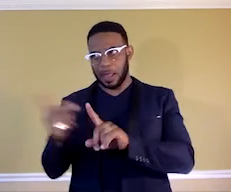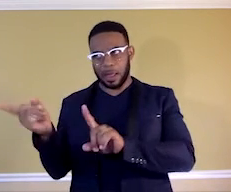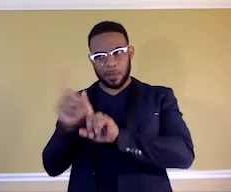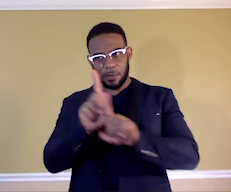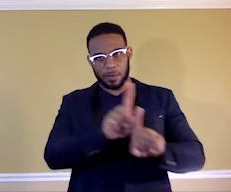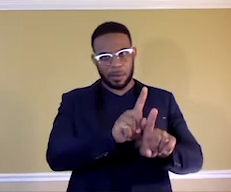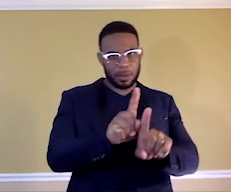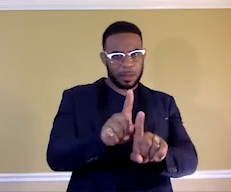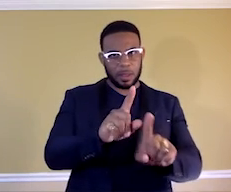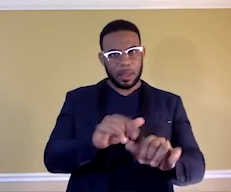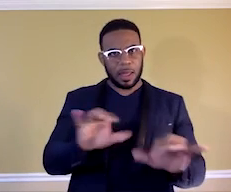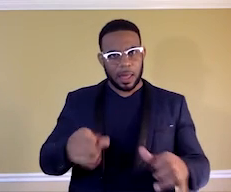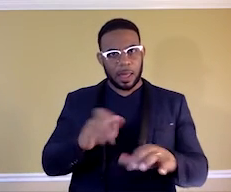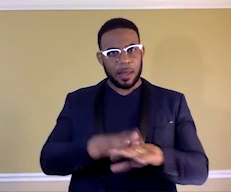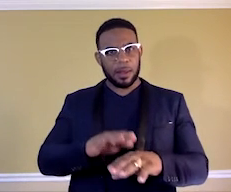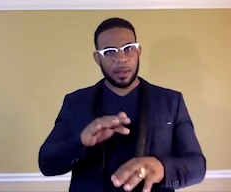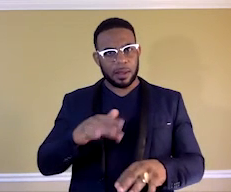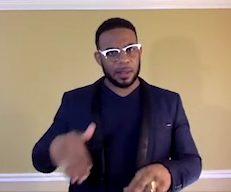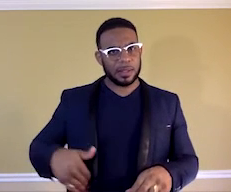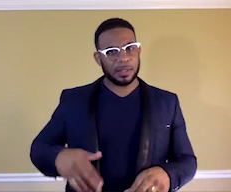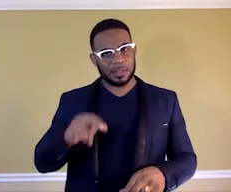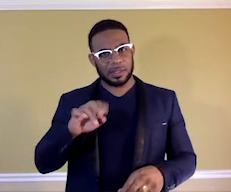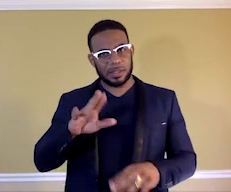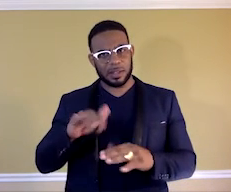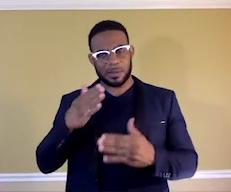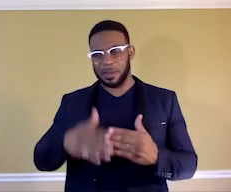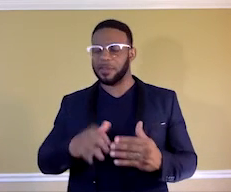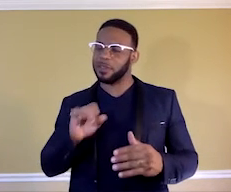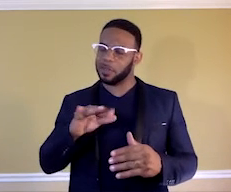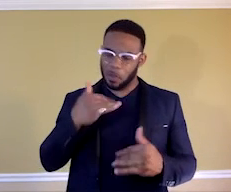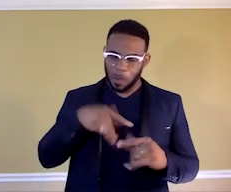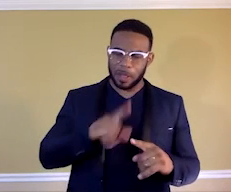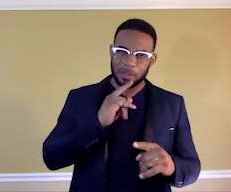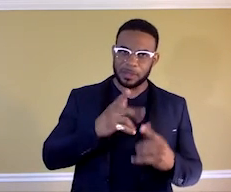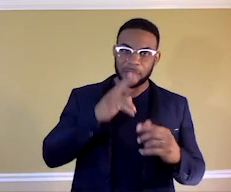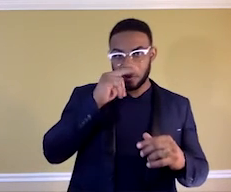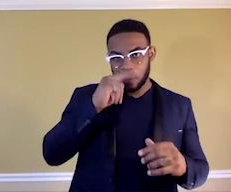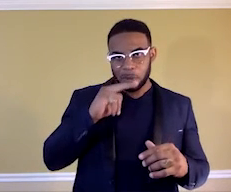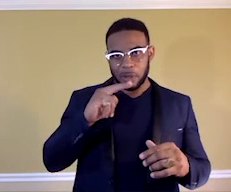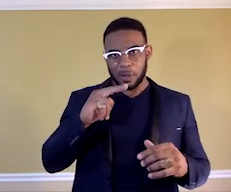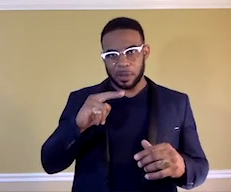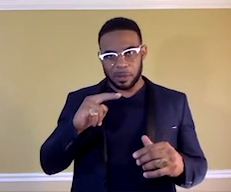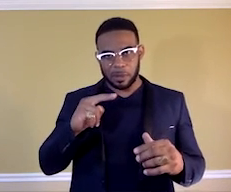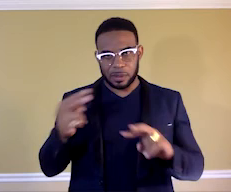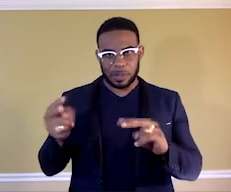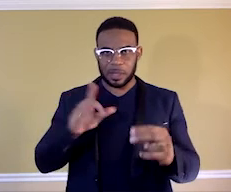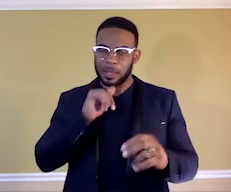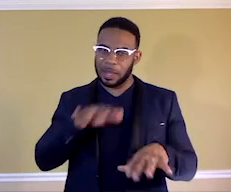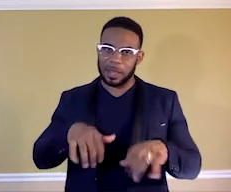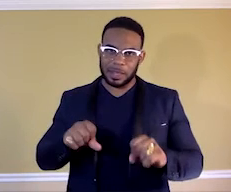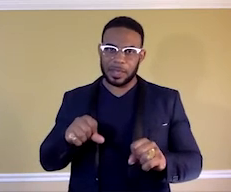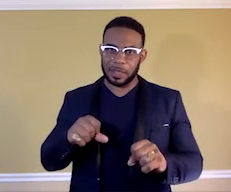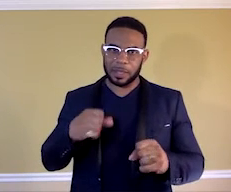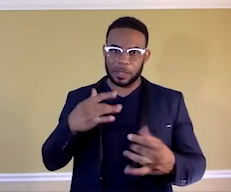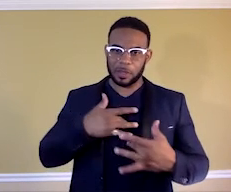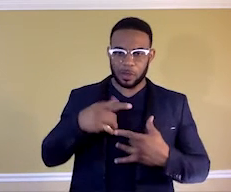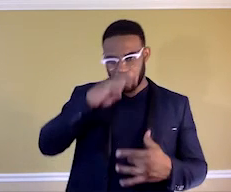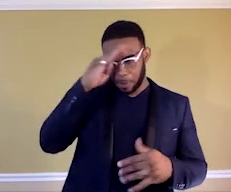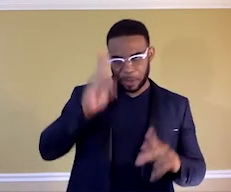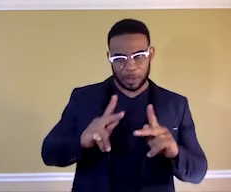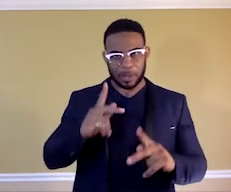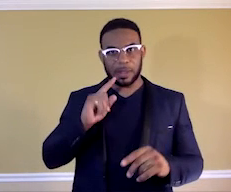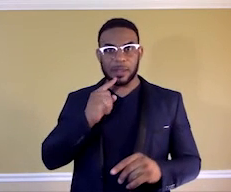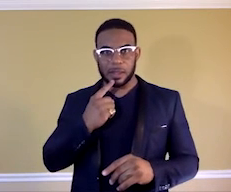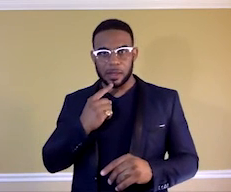individual everywhere and activating sensors on their behalf. And so while this is a humorous take on not taking the concerns of Black